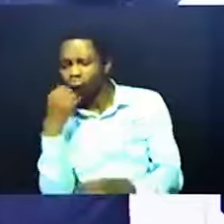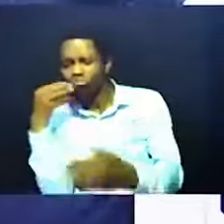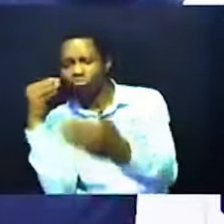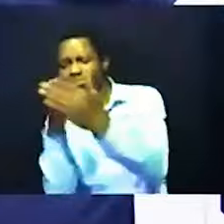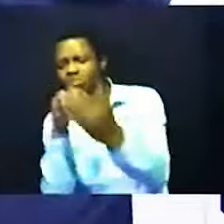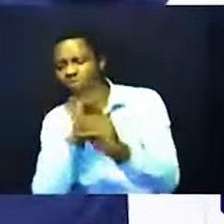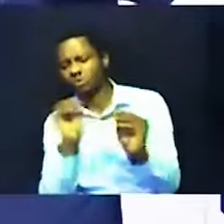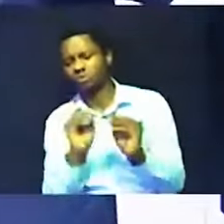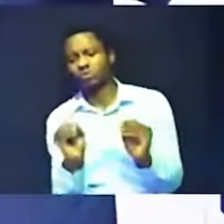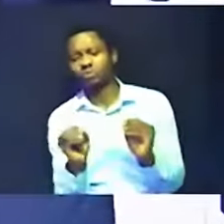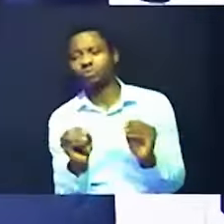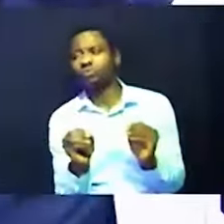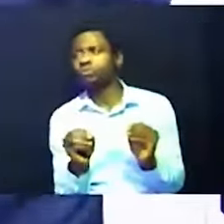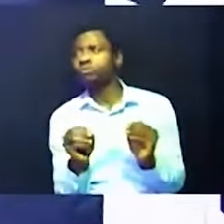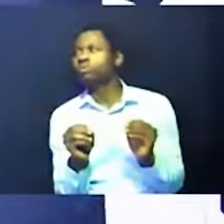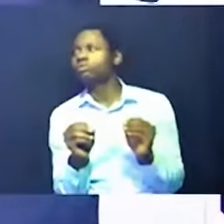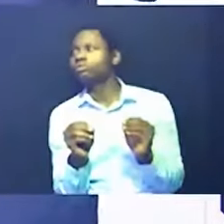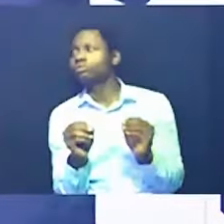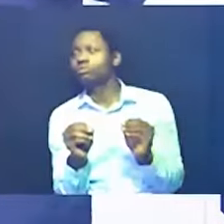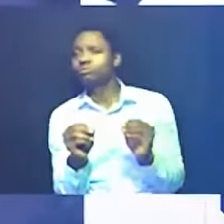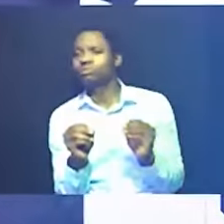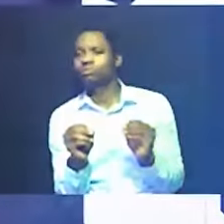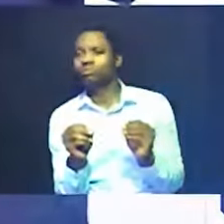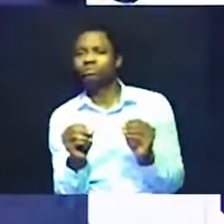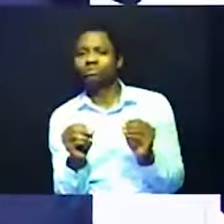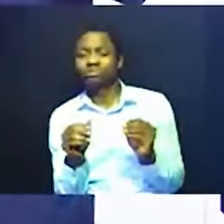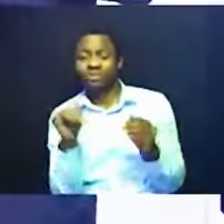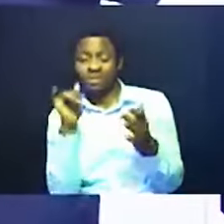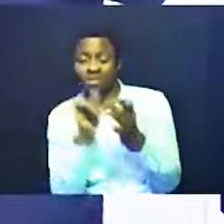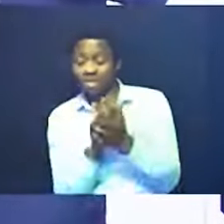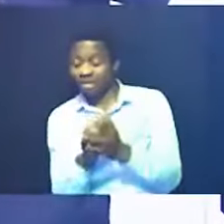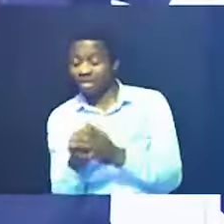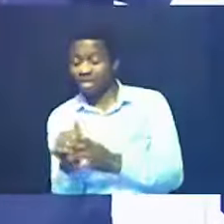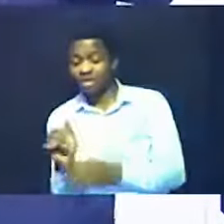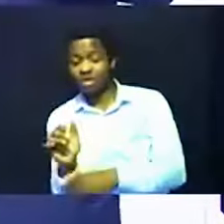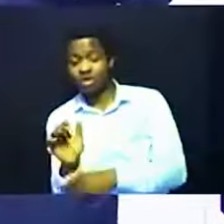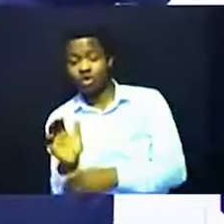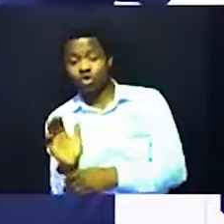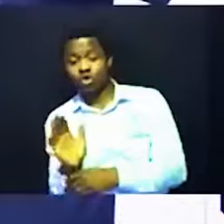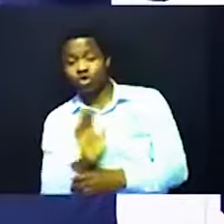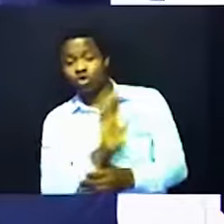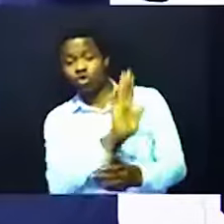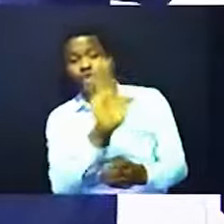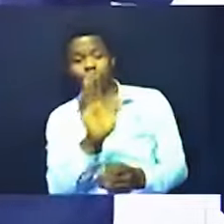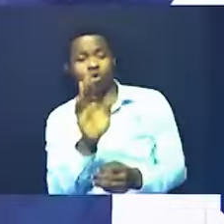offense anything that the ministry might be